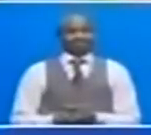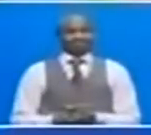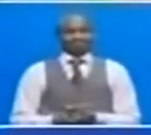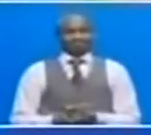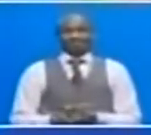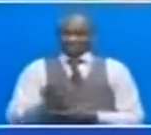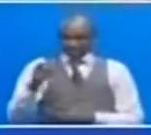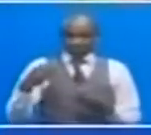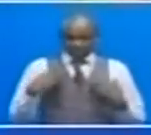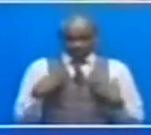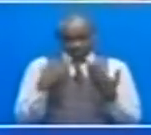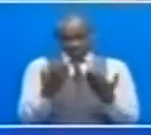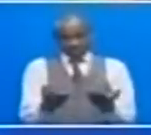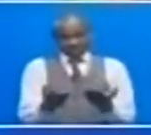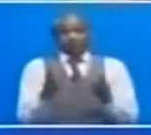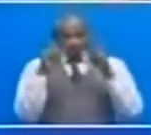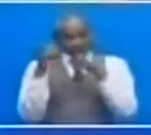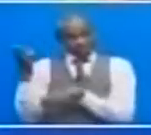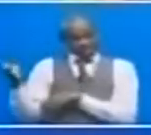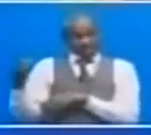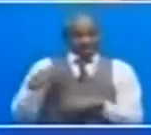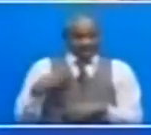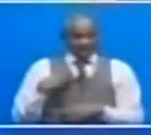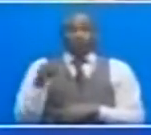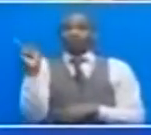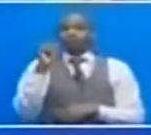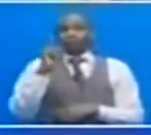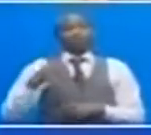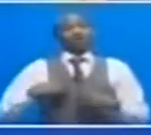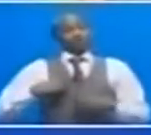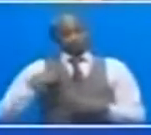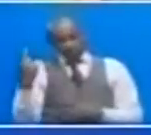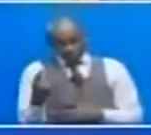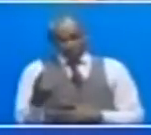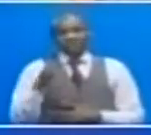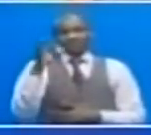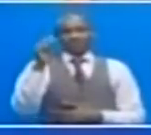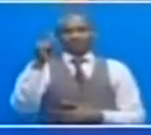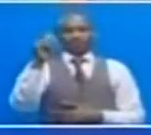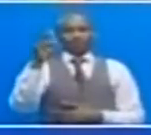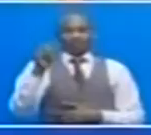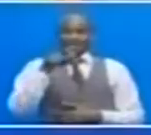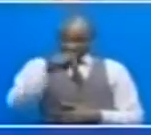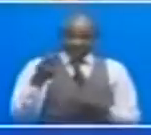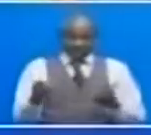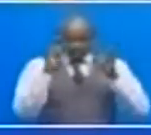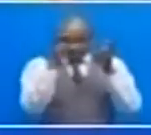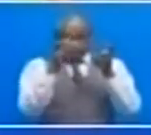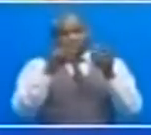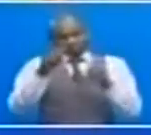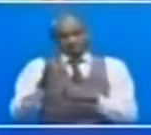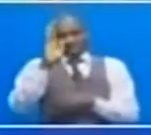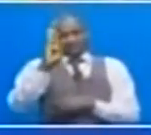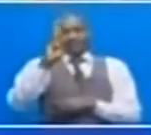Little is known about her, but seen in this photo wearing her outstanding blue uniform is Colonel Fatuma Abdi, whose title now changes to